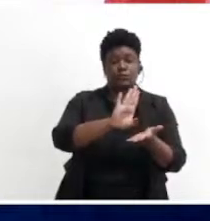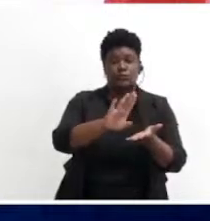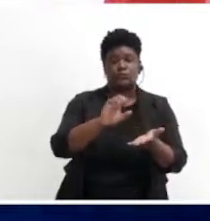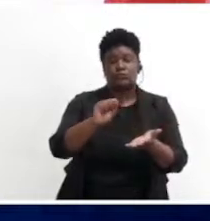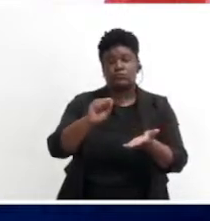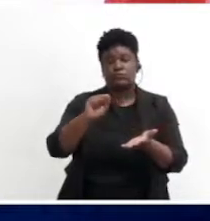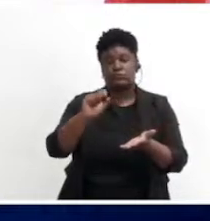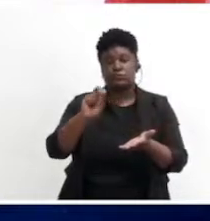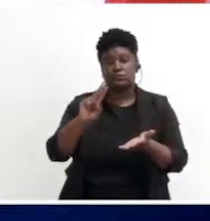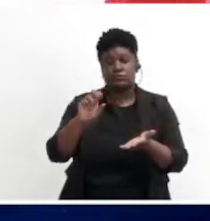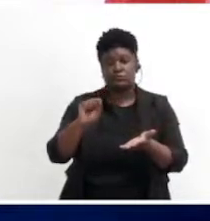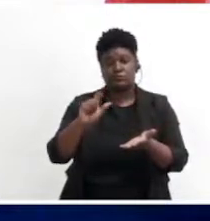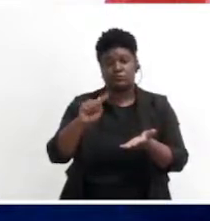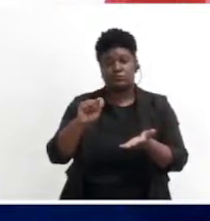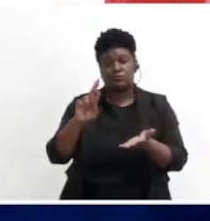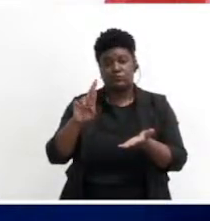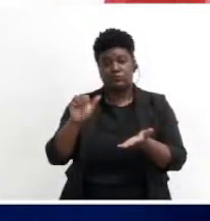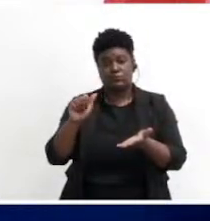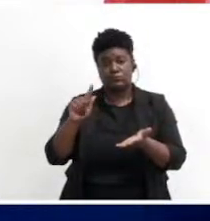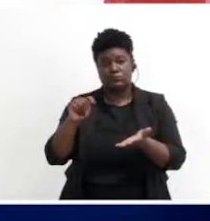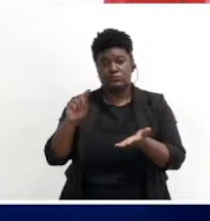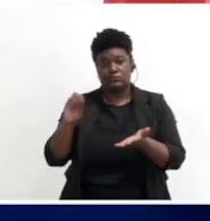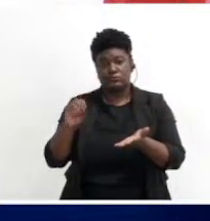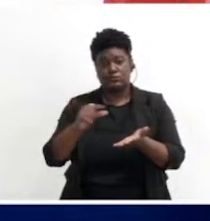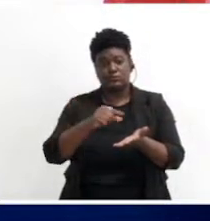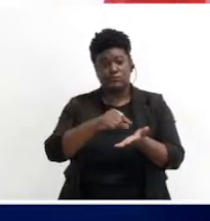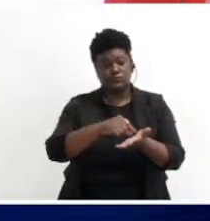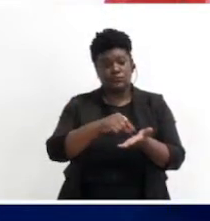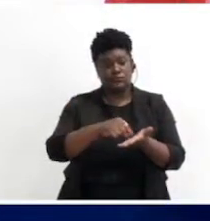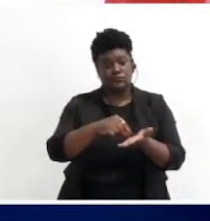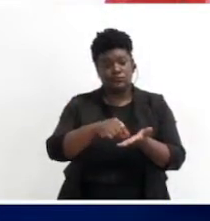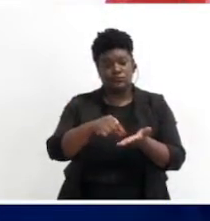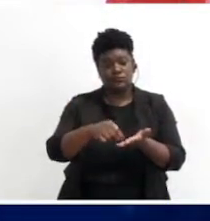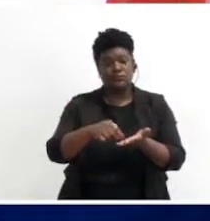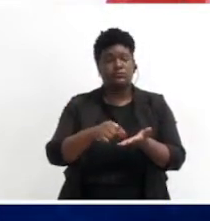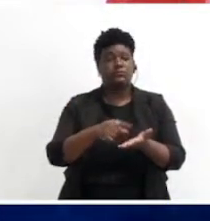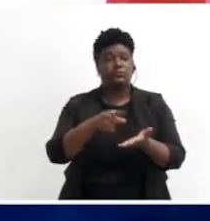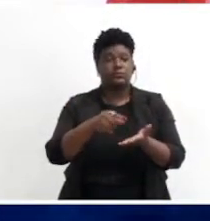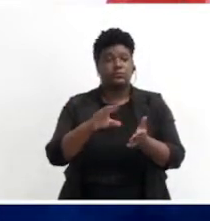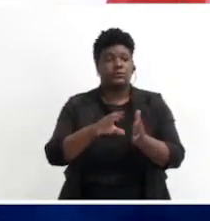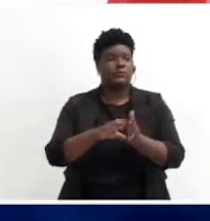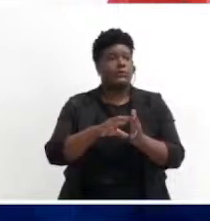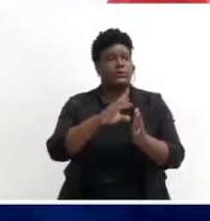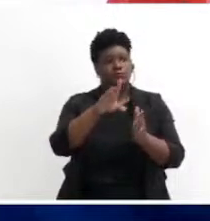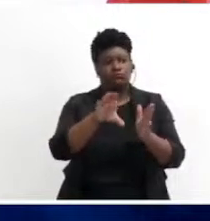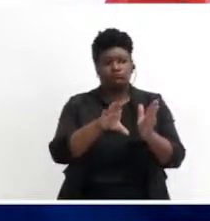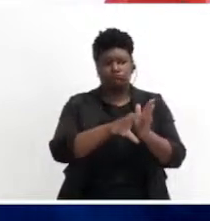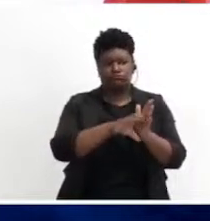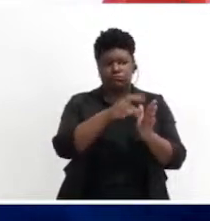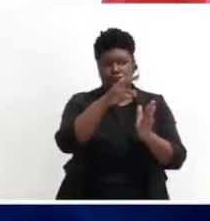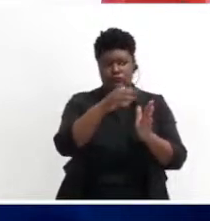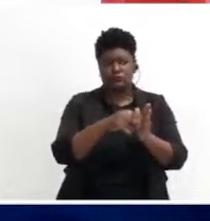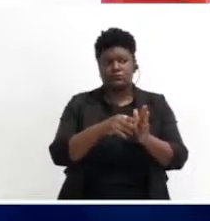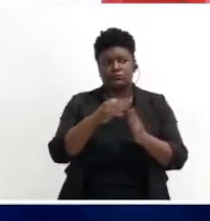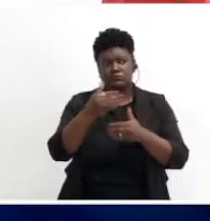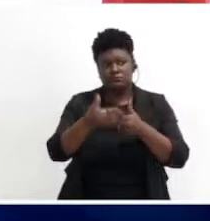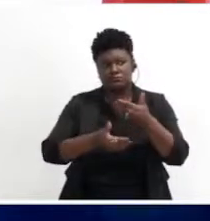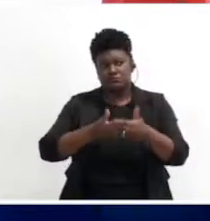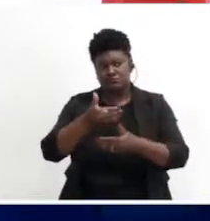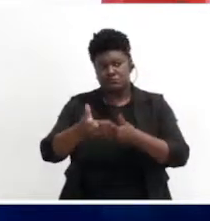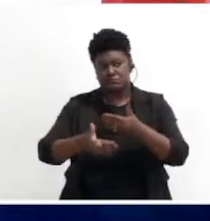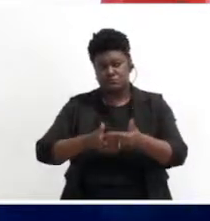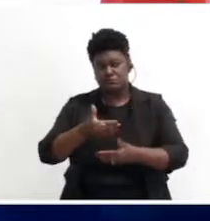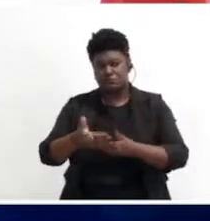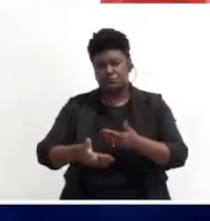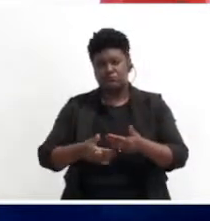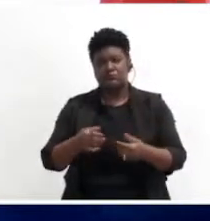process there in the diagrams where in this case, NCP or non-conductive